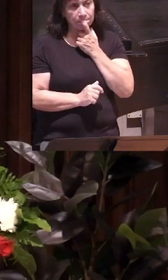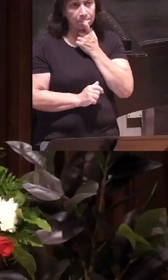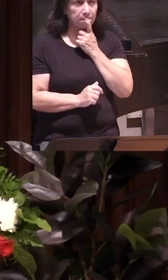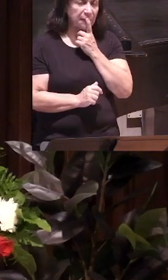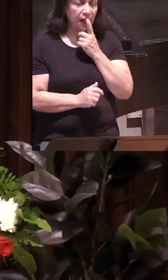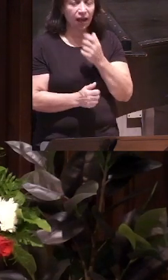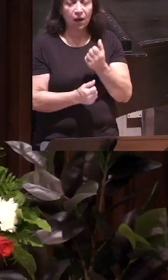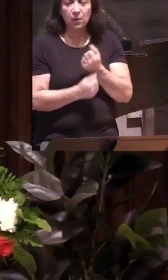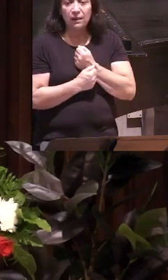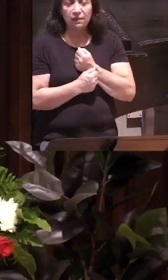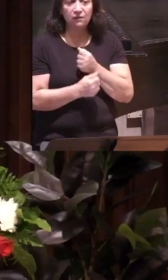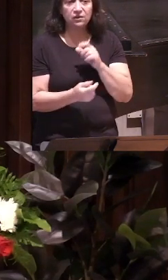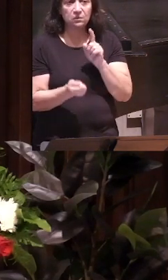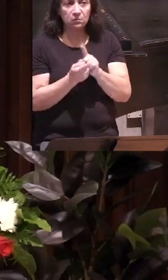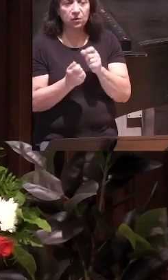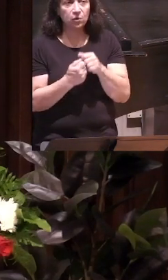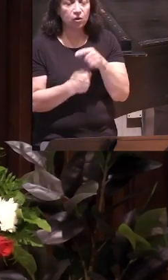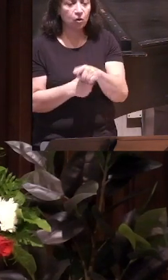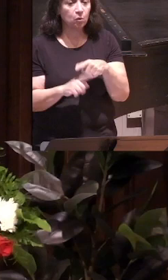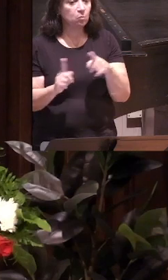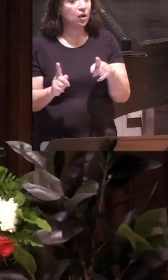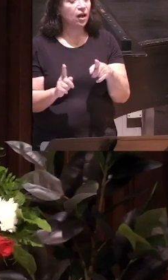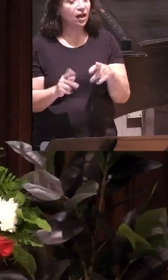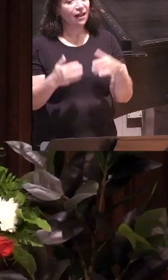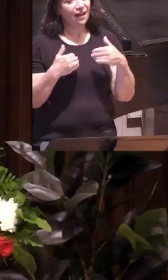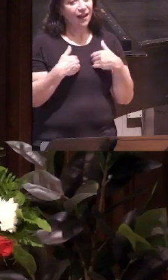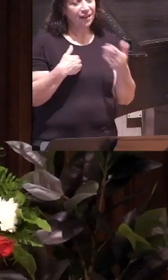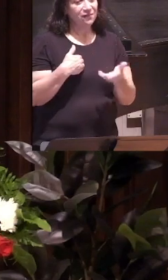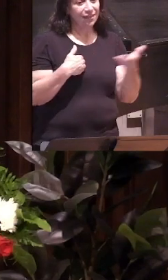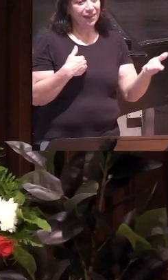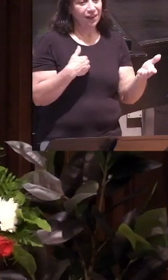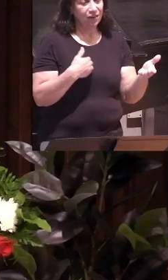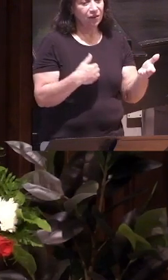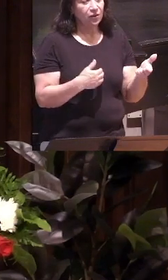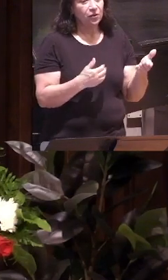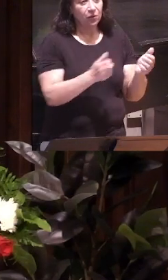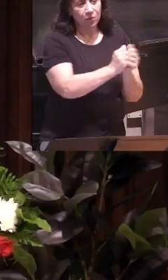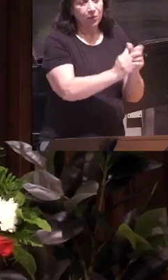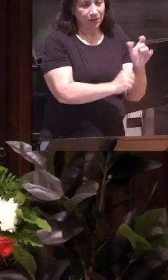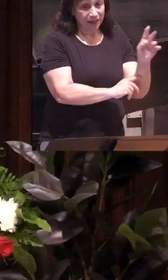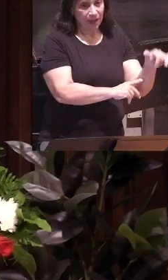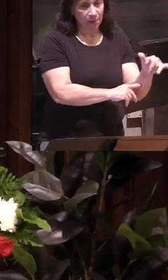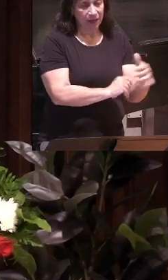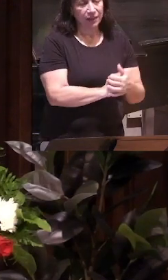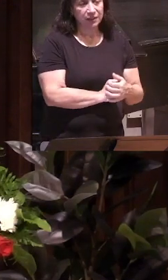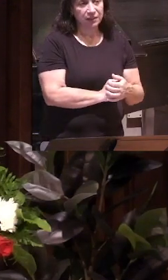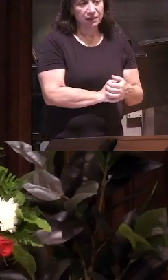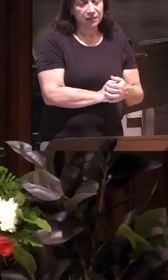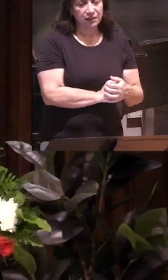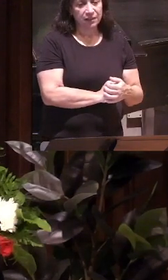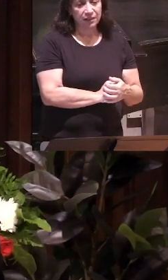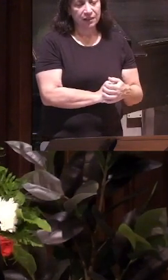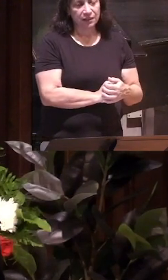Sean, I'd love to. He said, but I got this thing to do with Tammy tonight. And